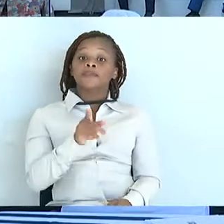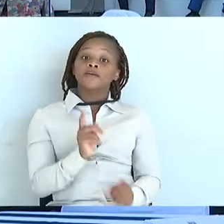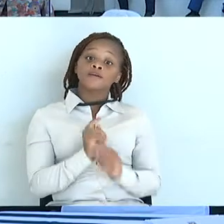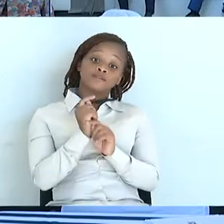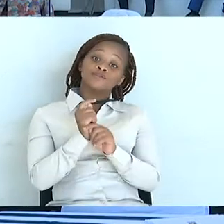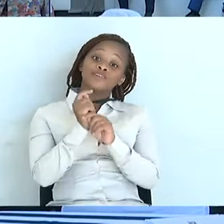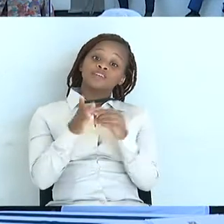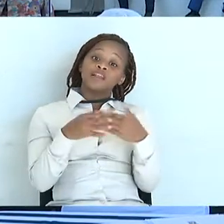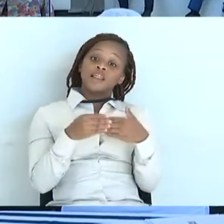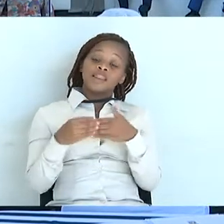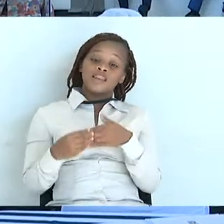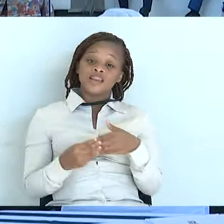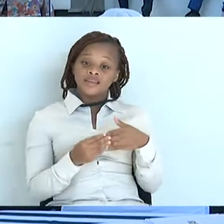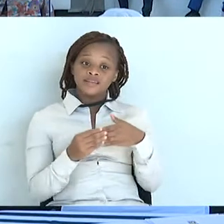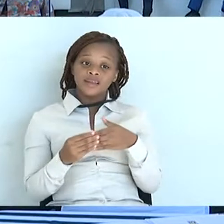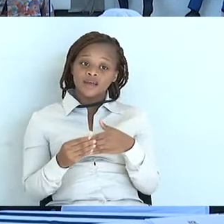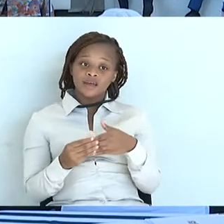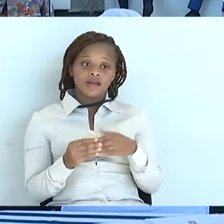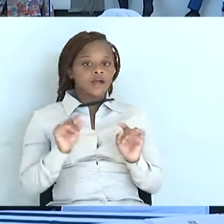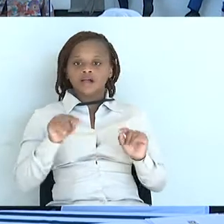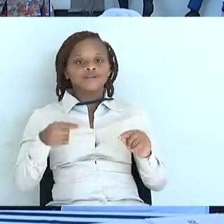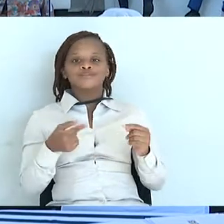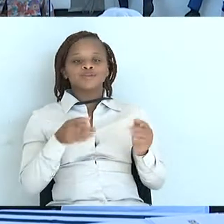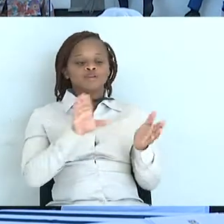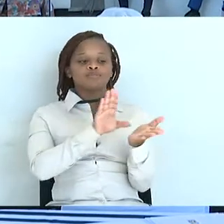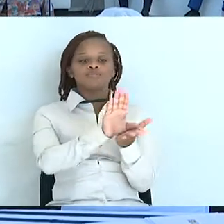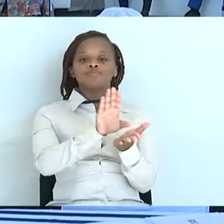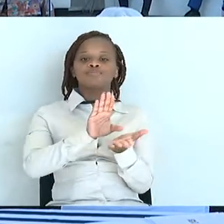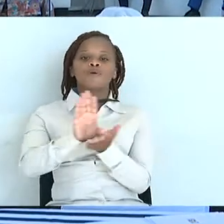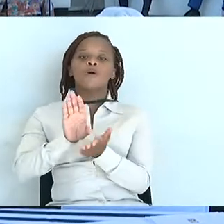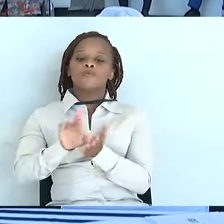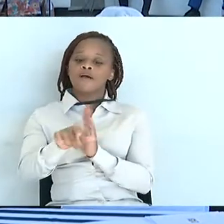not allocate any land in this area